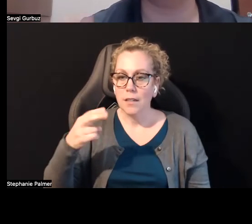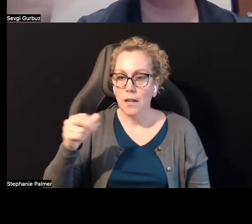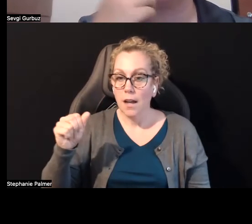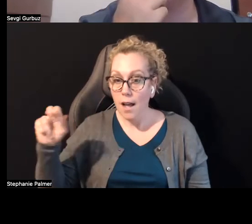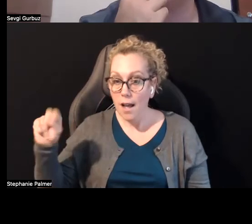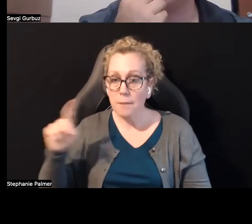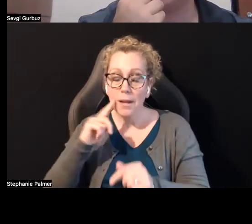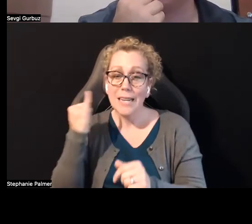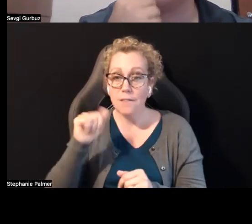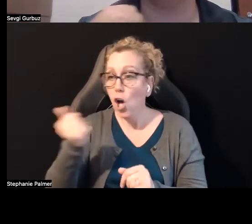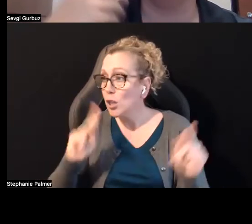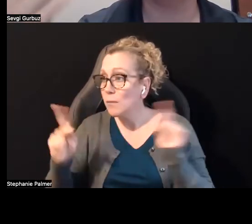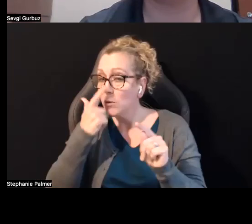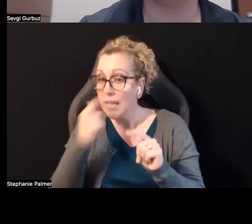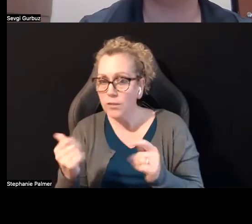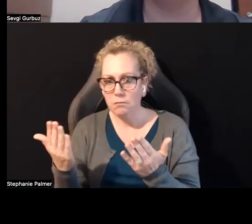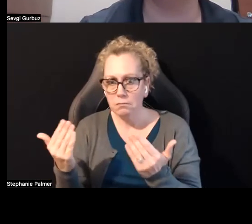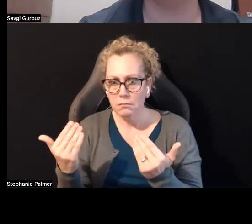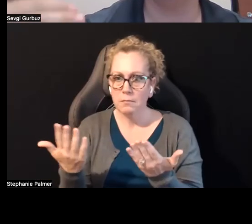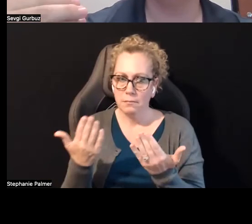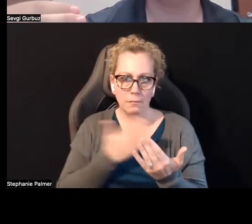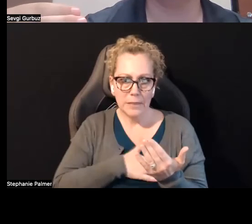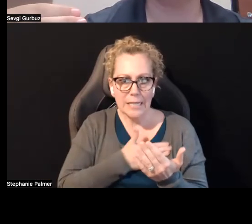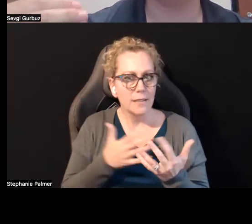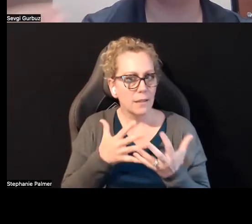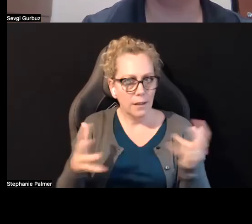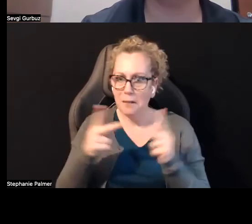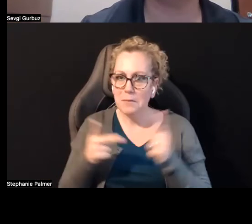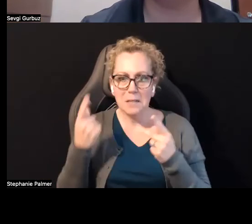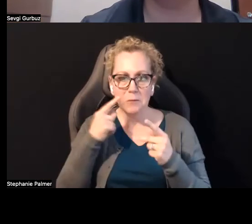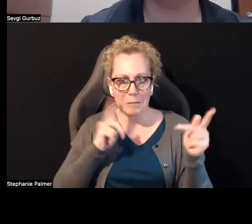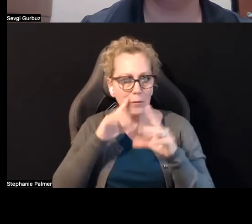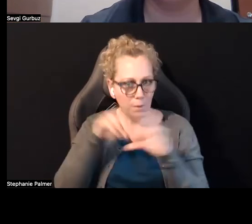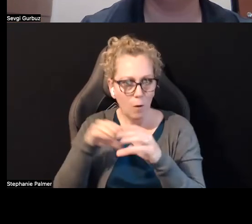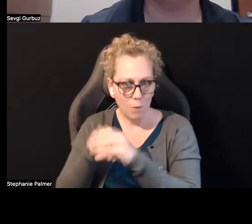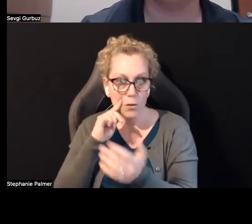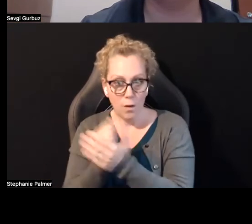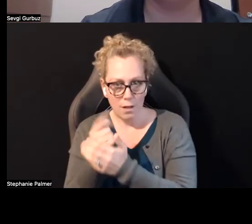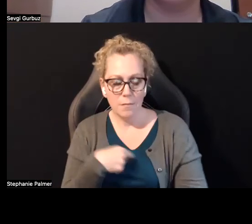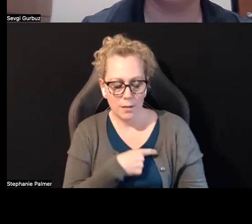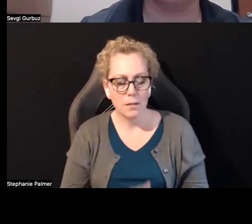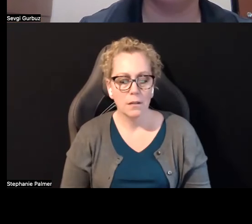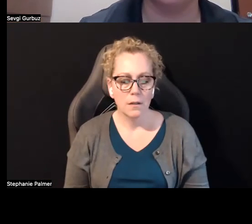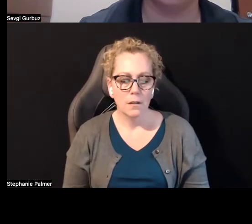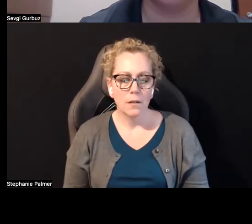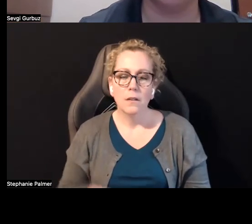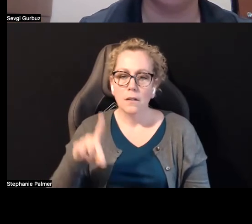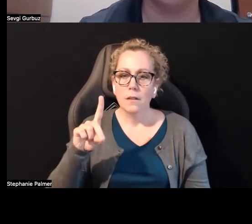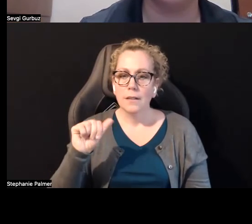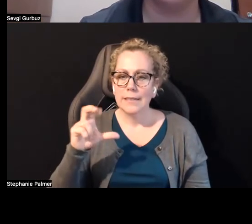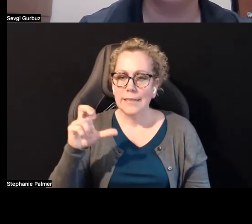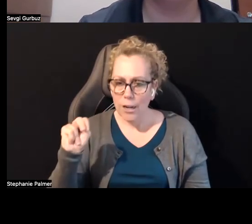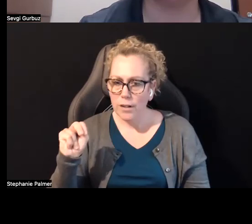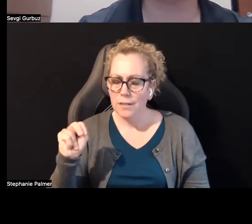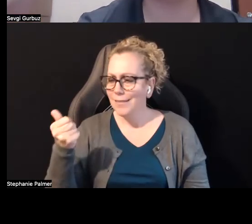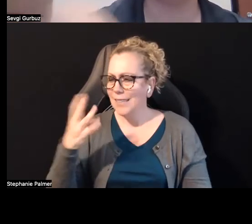broadly, if people are interested in this issue, there's a lot of room for doing this. And I think one idea that Darrin had shared with me several years